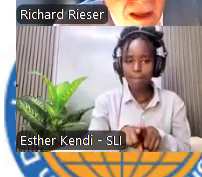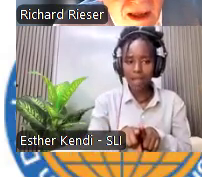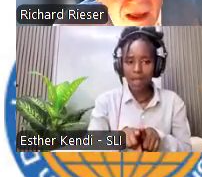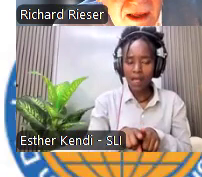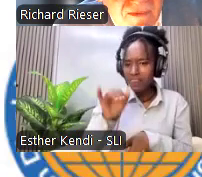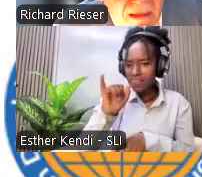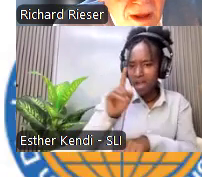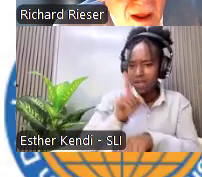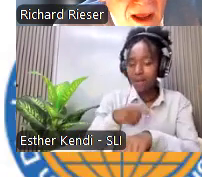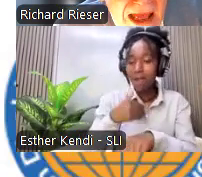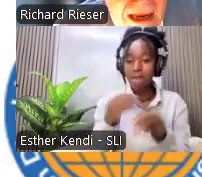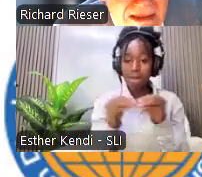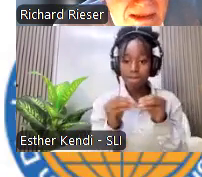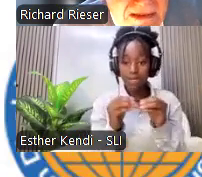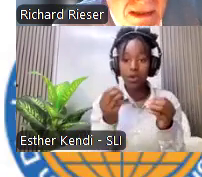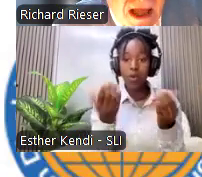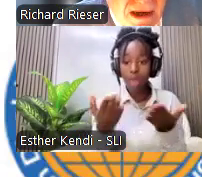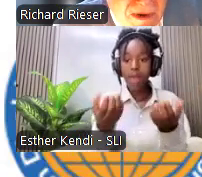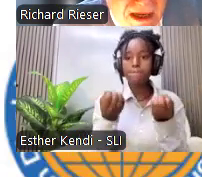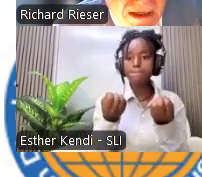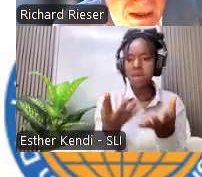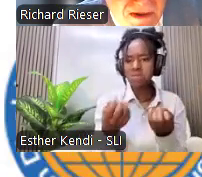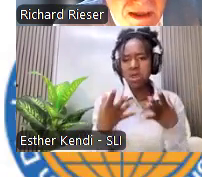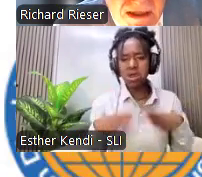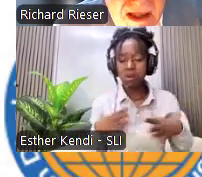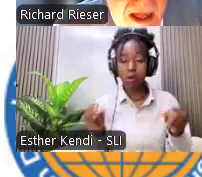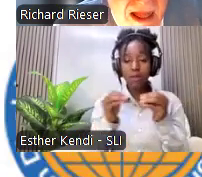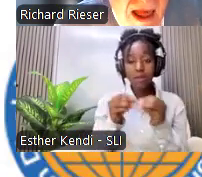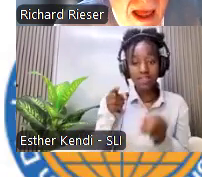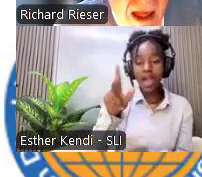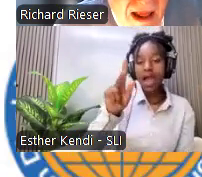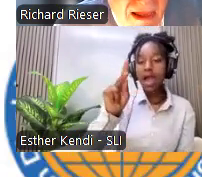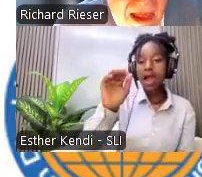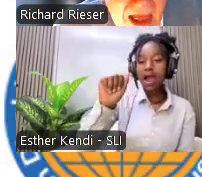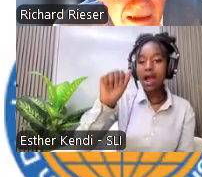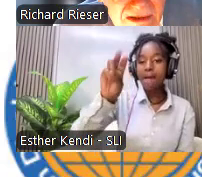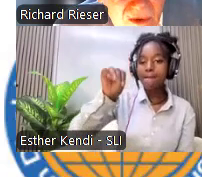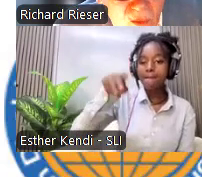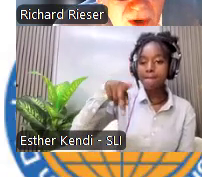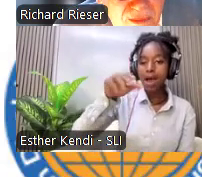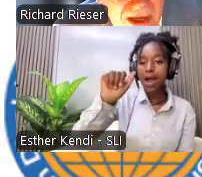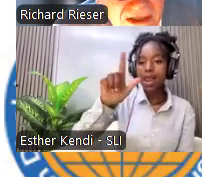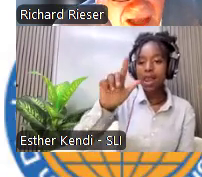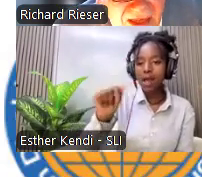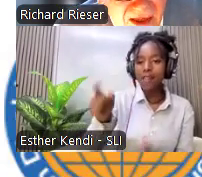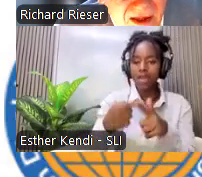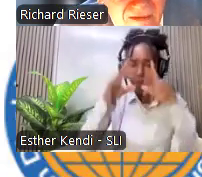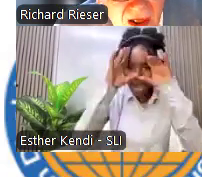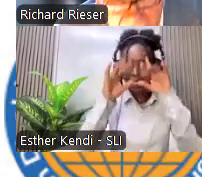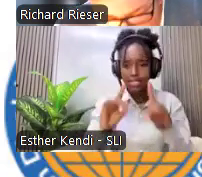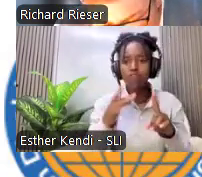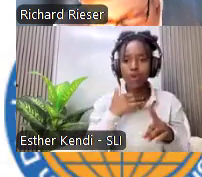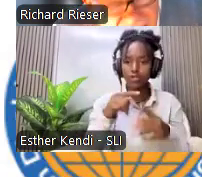in Kampala and decided we need to do this. And we bring